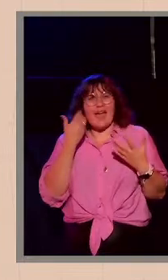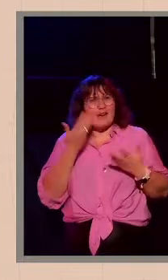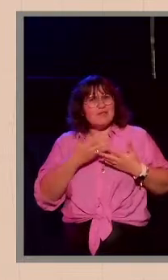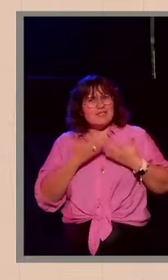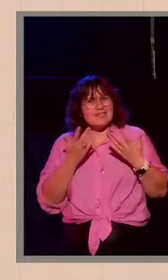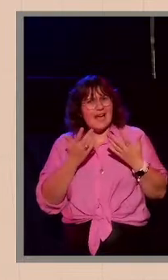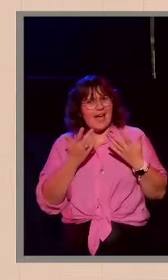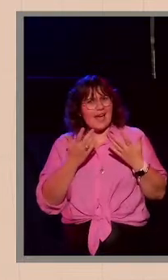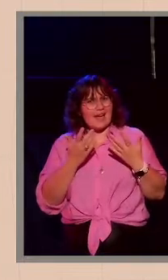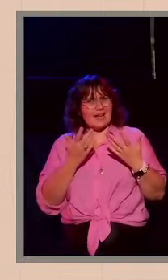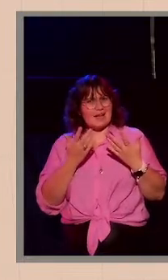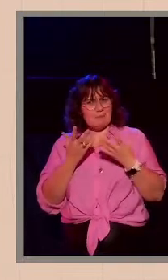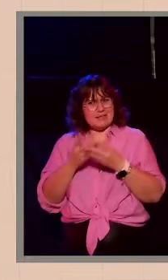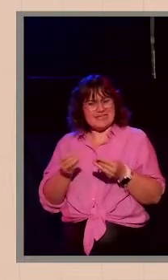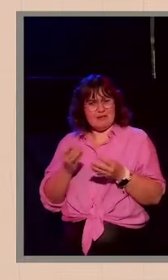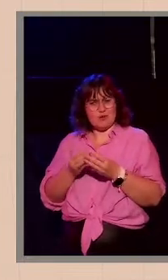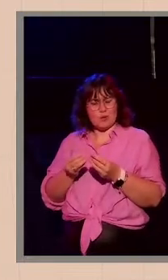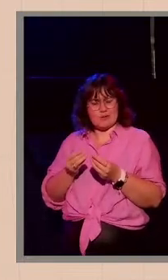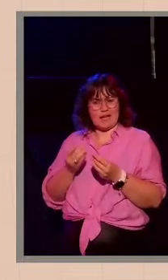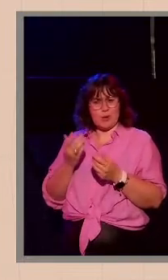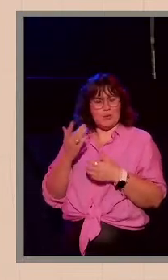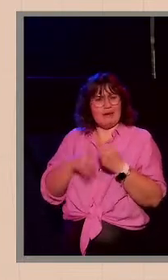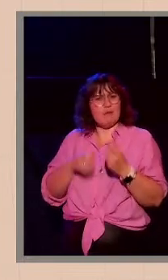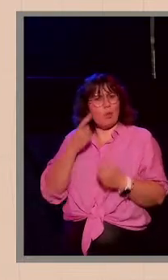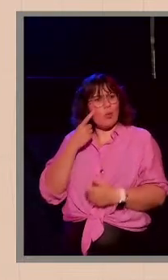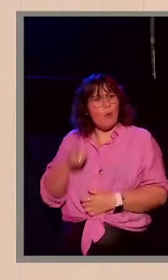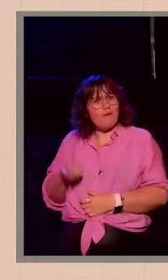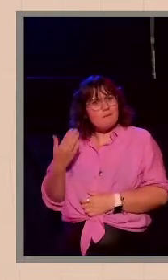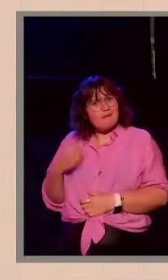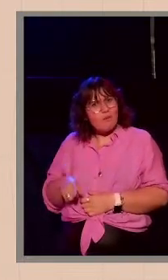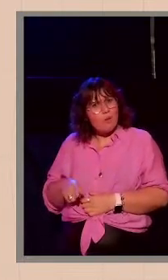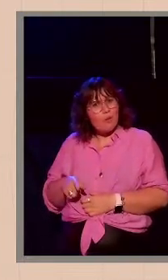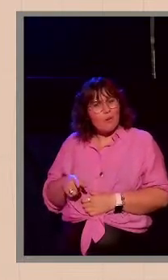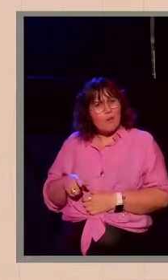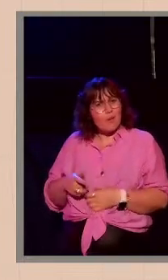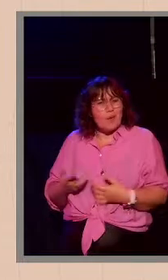kind of overlooked materials, I guess, potentially overlooked.